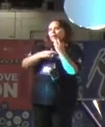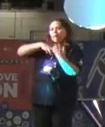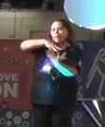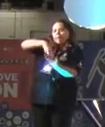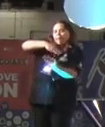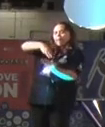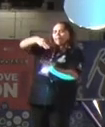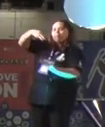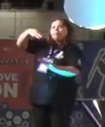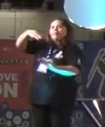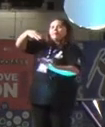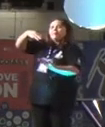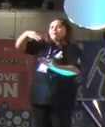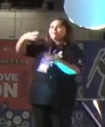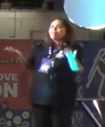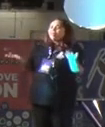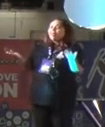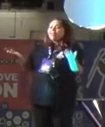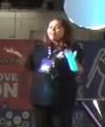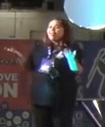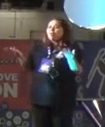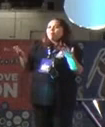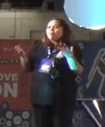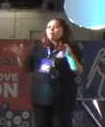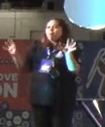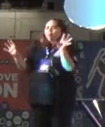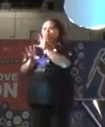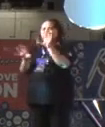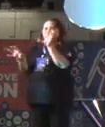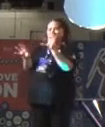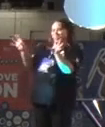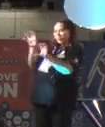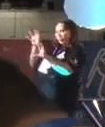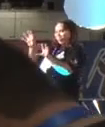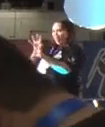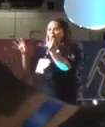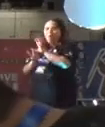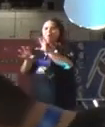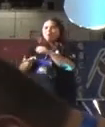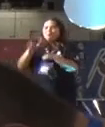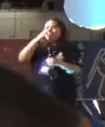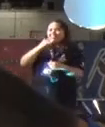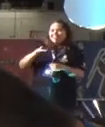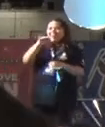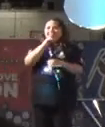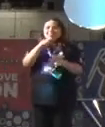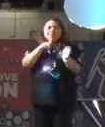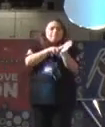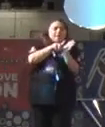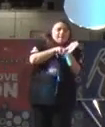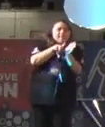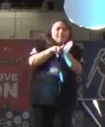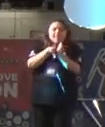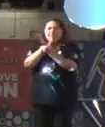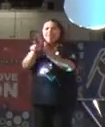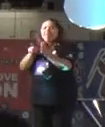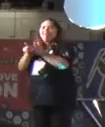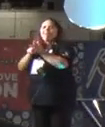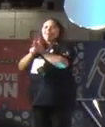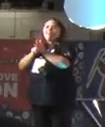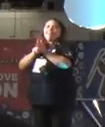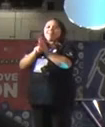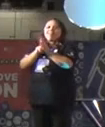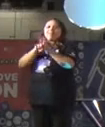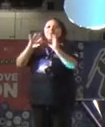that unlikely chaos of a young children's birthday party, I realized that something